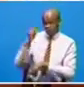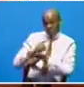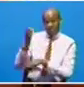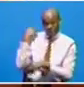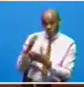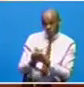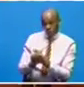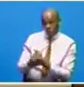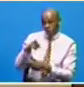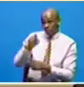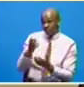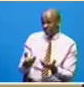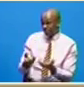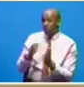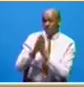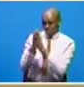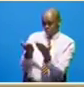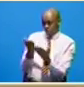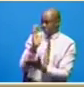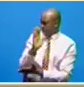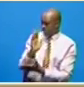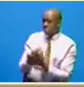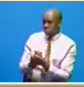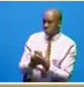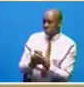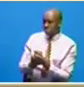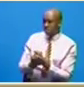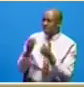released the book. Many people know the Flame of Freedom.